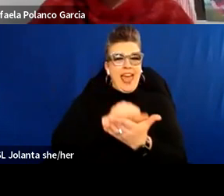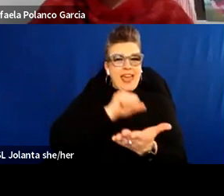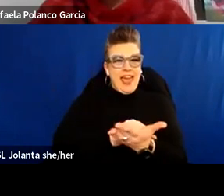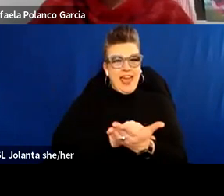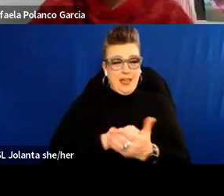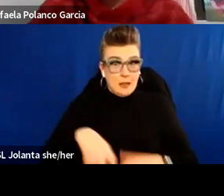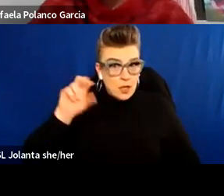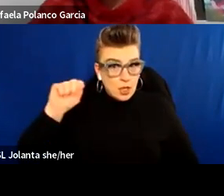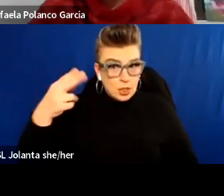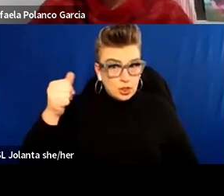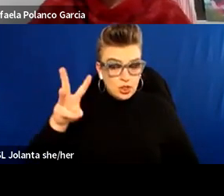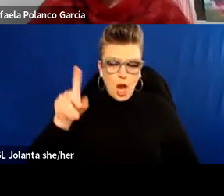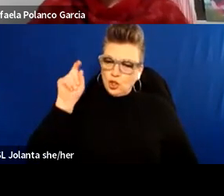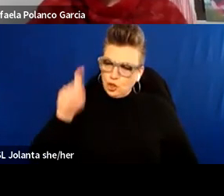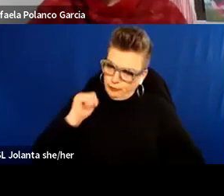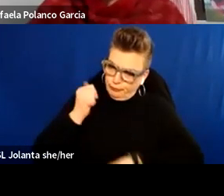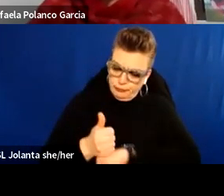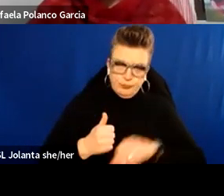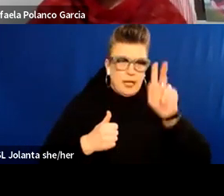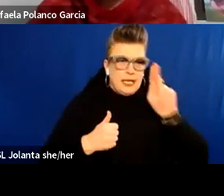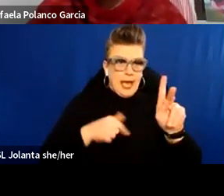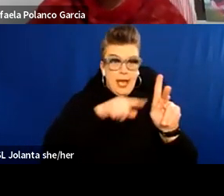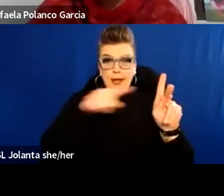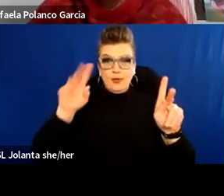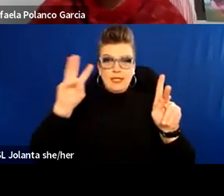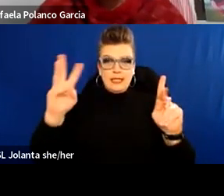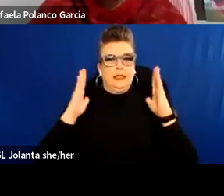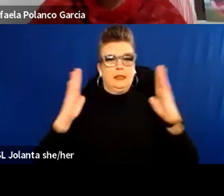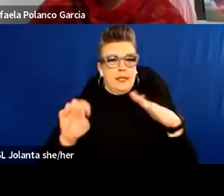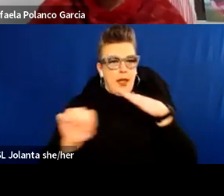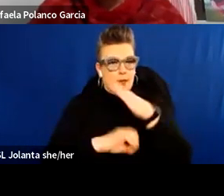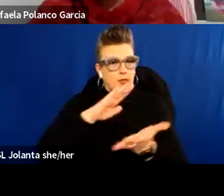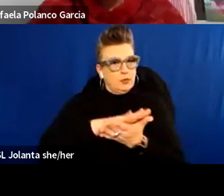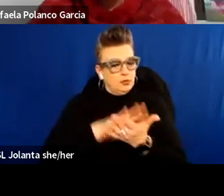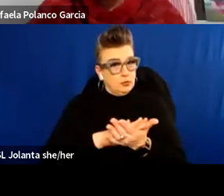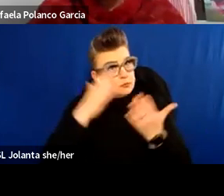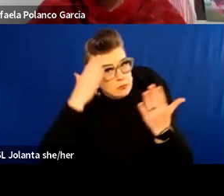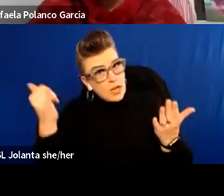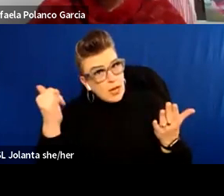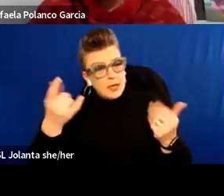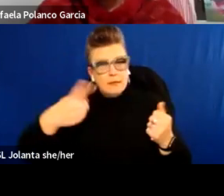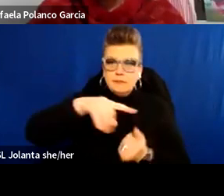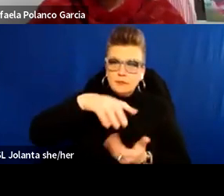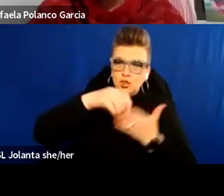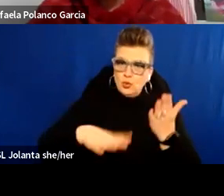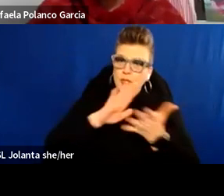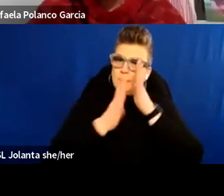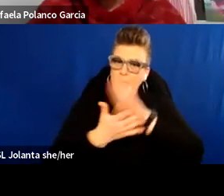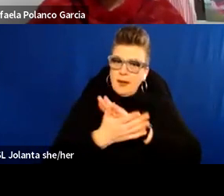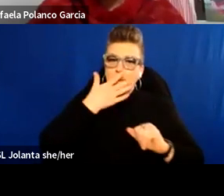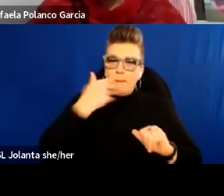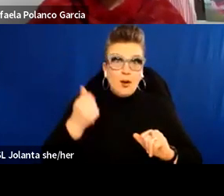grades k through six we can help more students become better if the sha is bigger thank